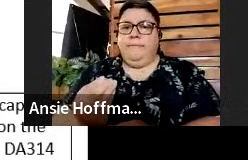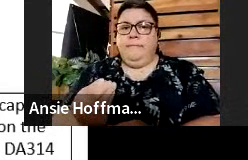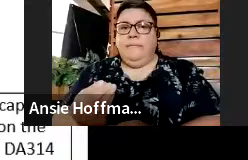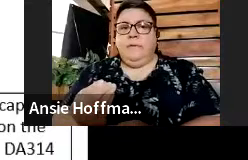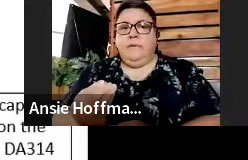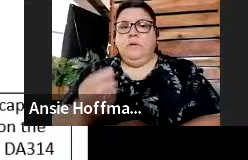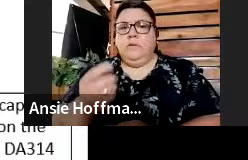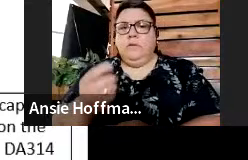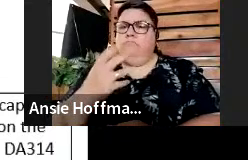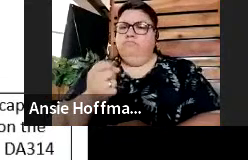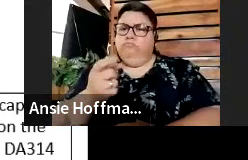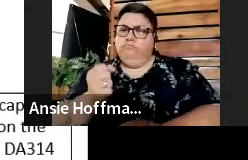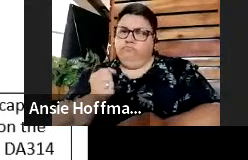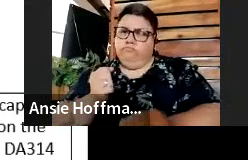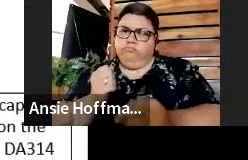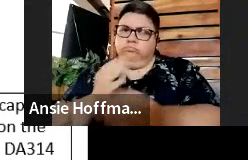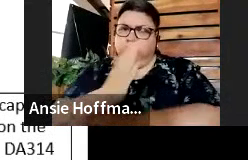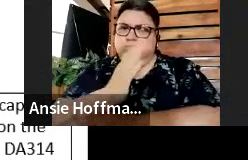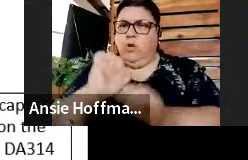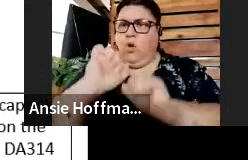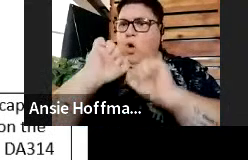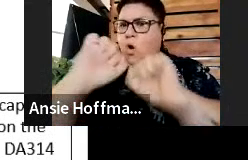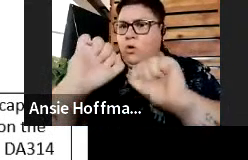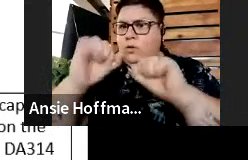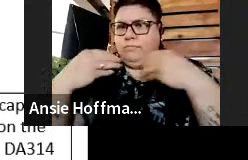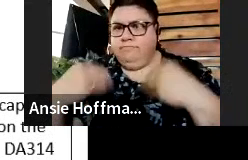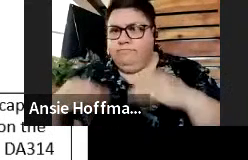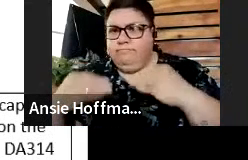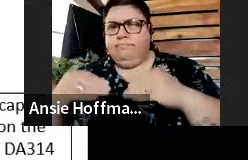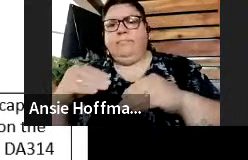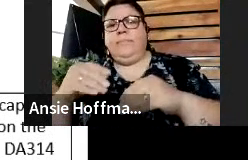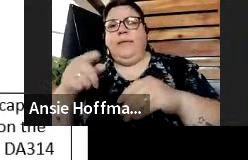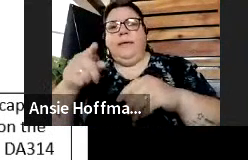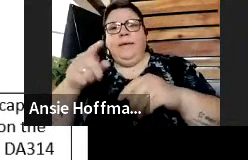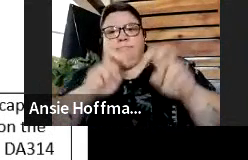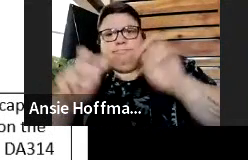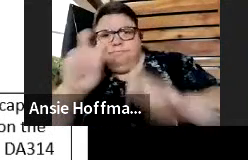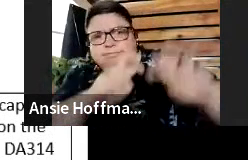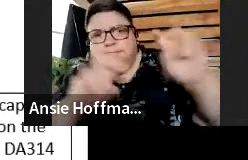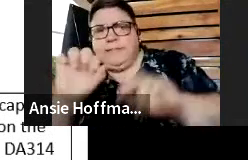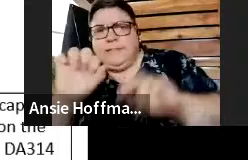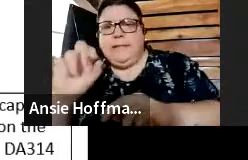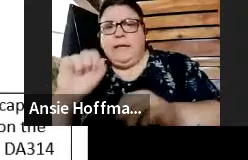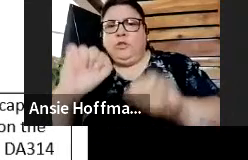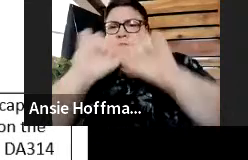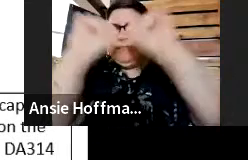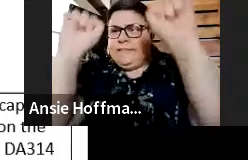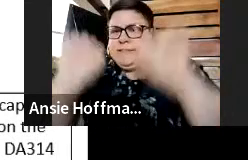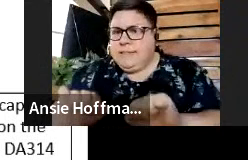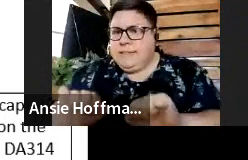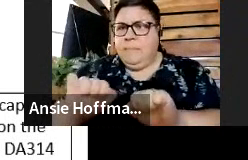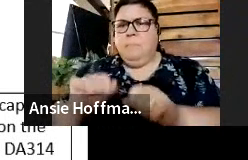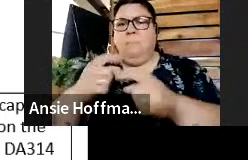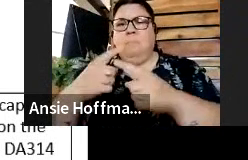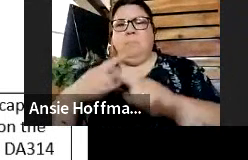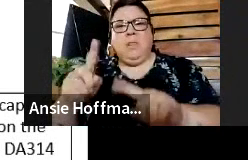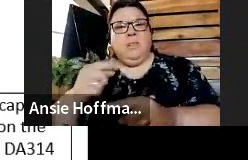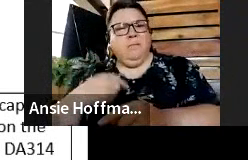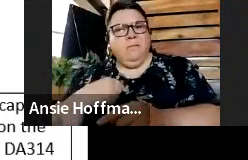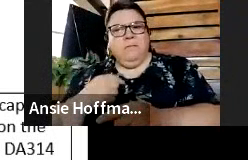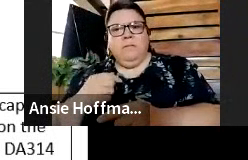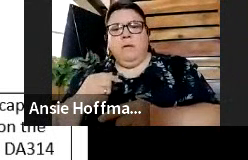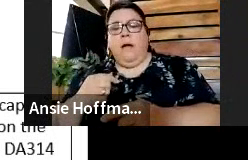to classify goods on your own, you have went through the HS system, but you realize that you are still unable to